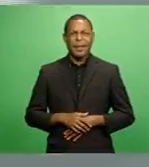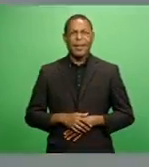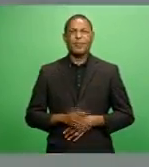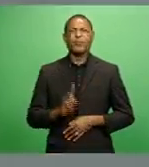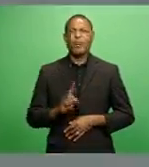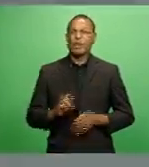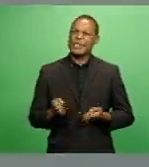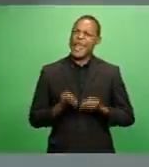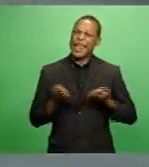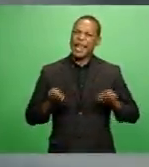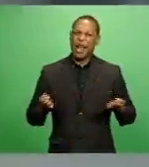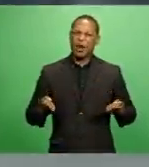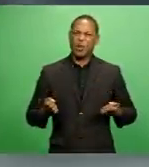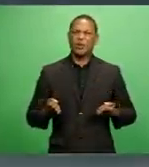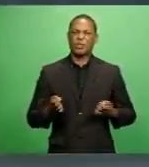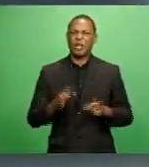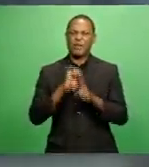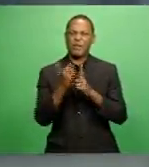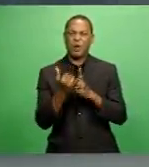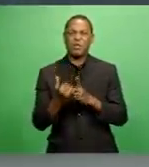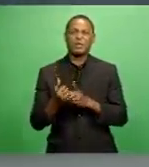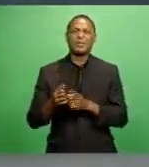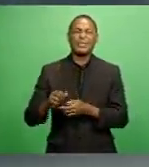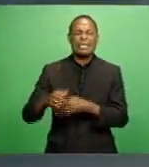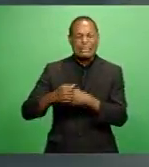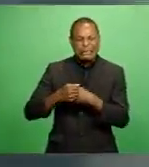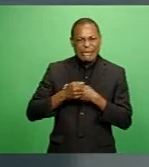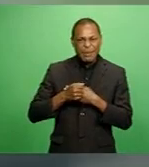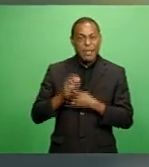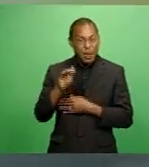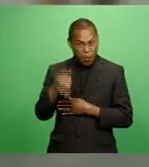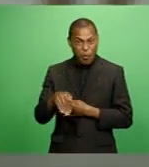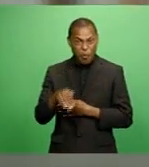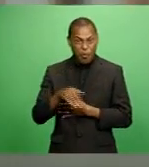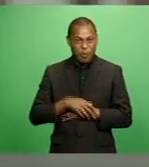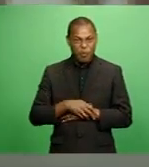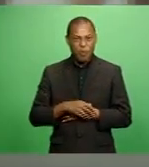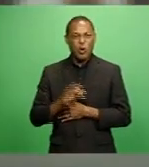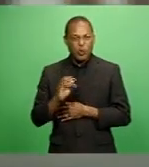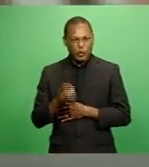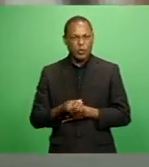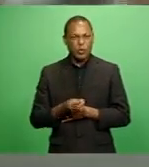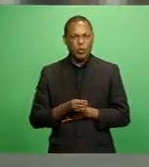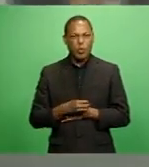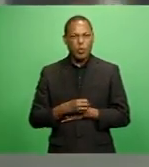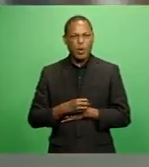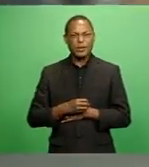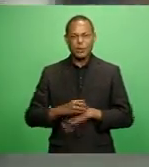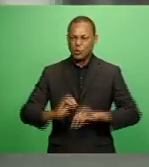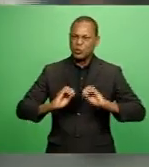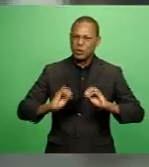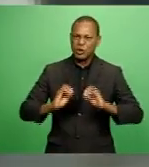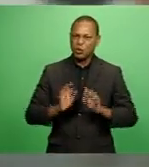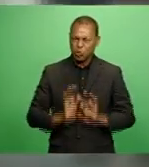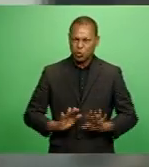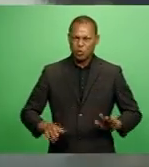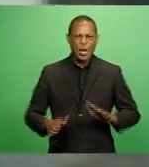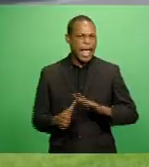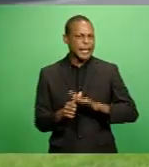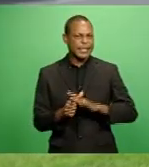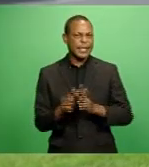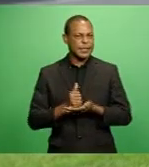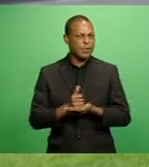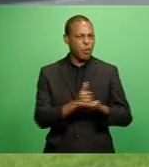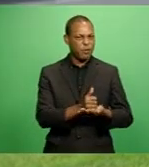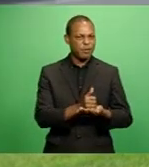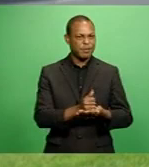of safety and comfort at home, so that you would be motivating your children to access your support first.